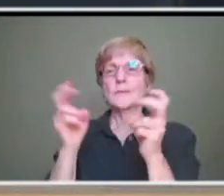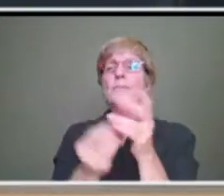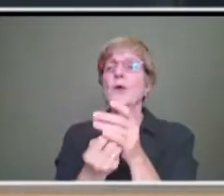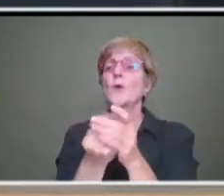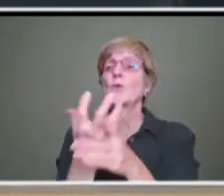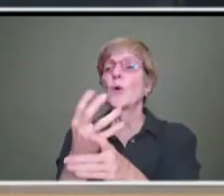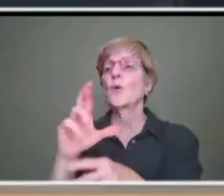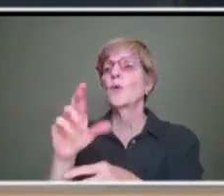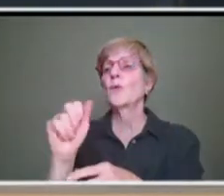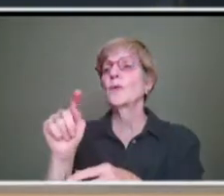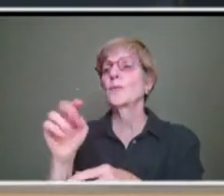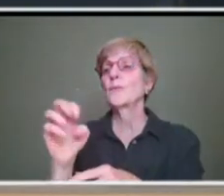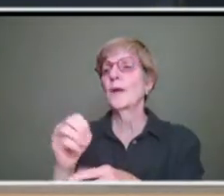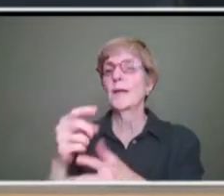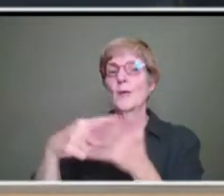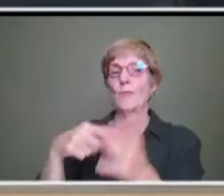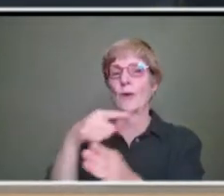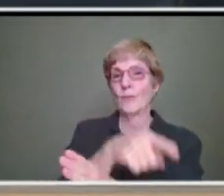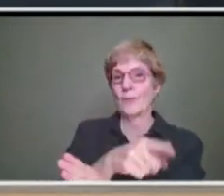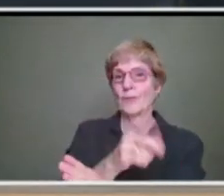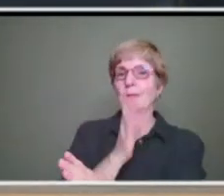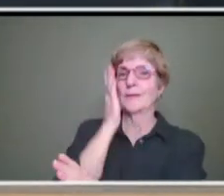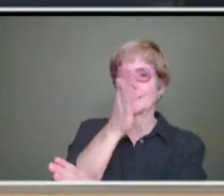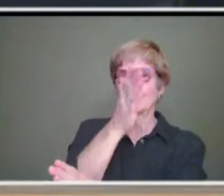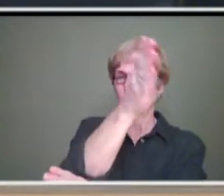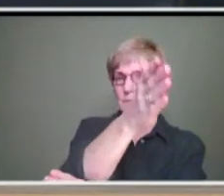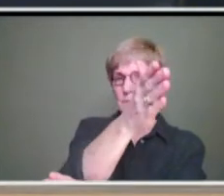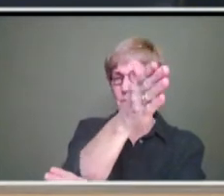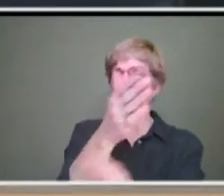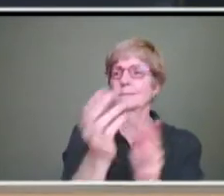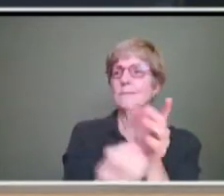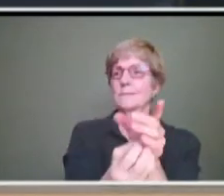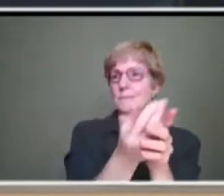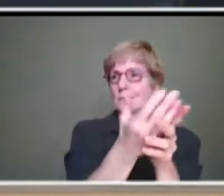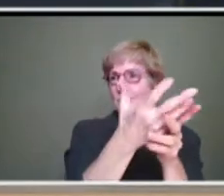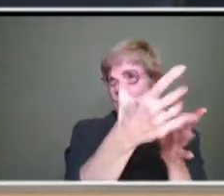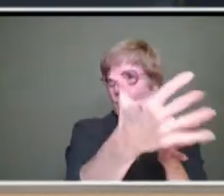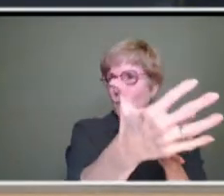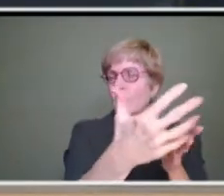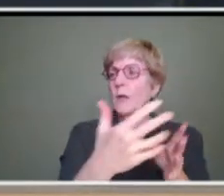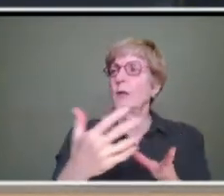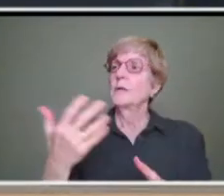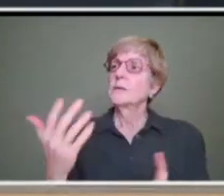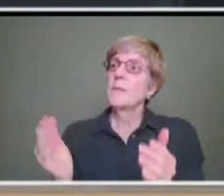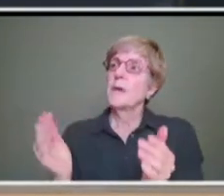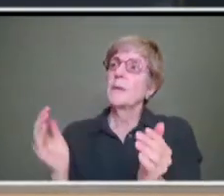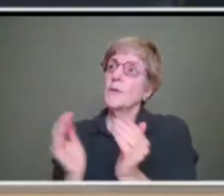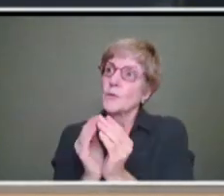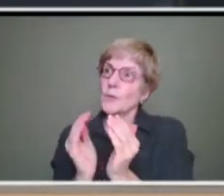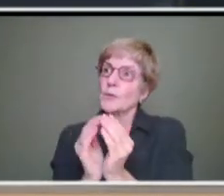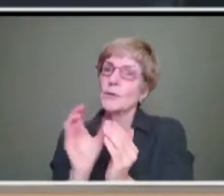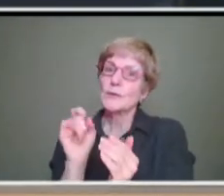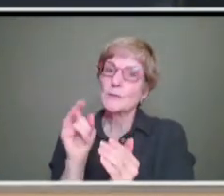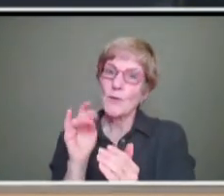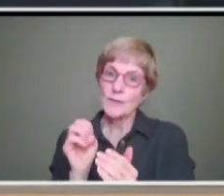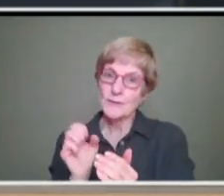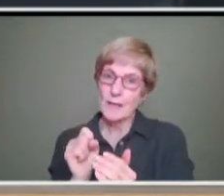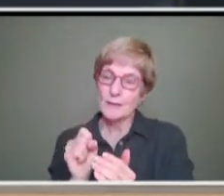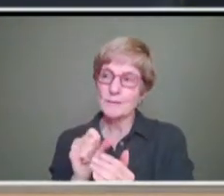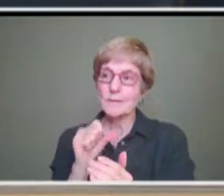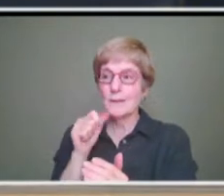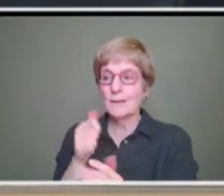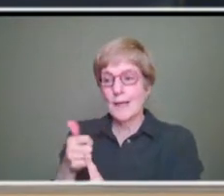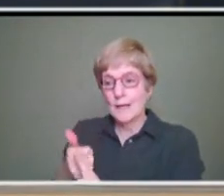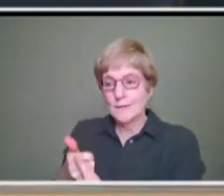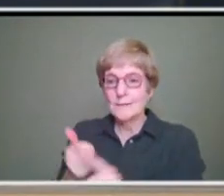development will generate in the future and so that's how we capture maybe these smaller sites that don't generate the need for their own study